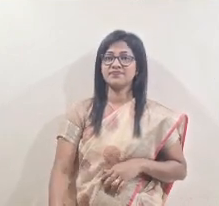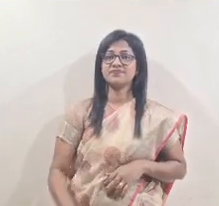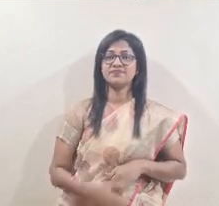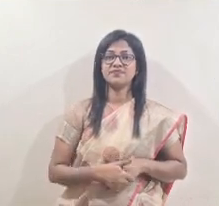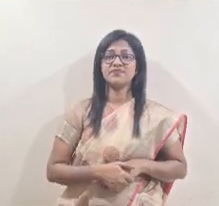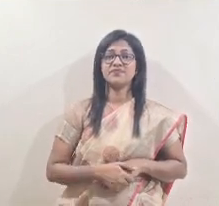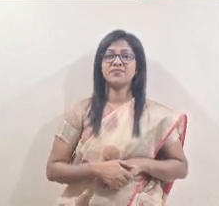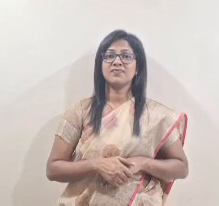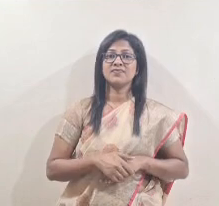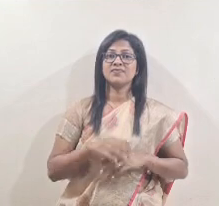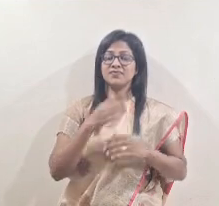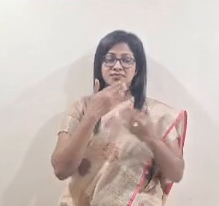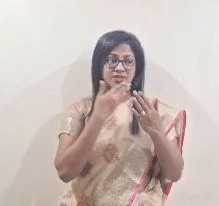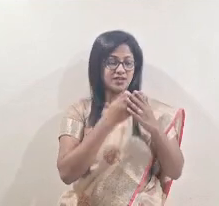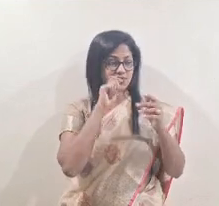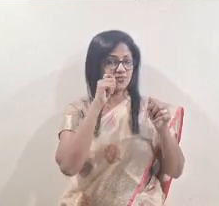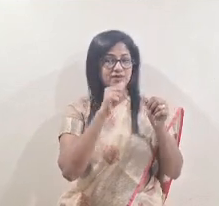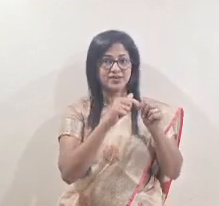Thank you, Anurag.